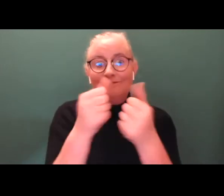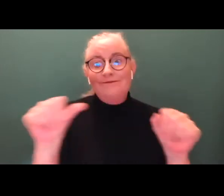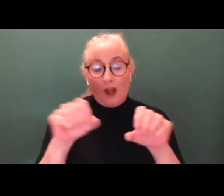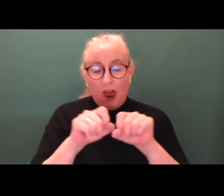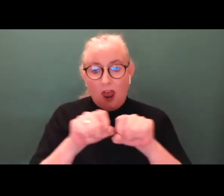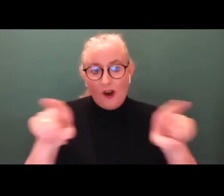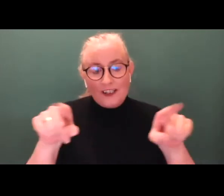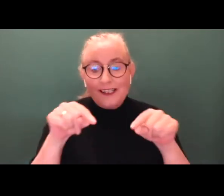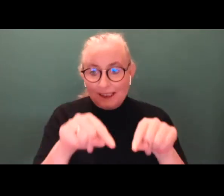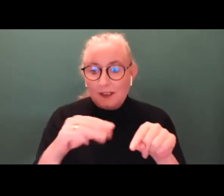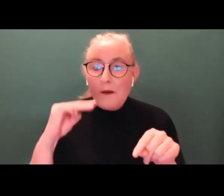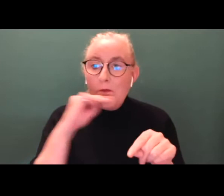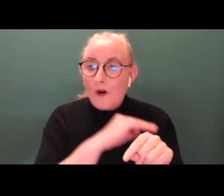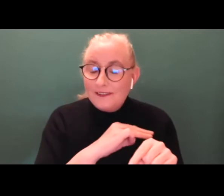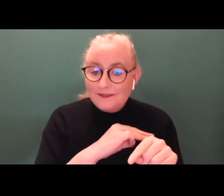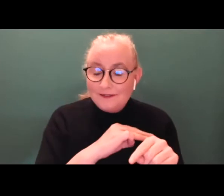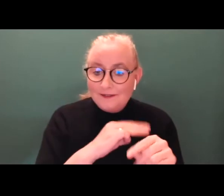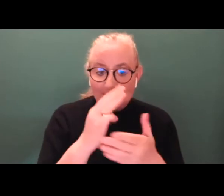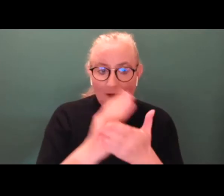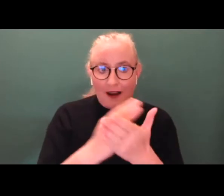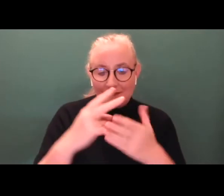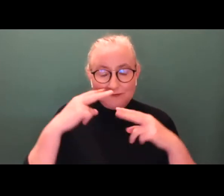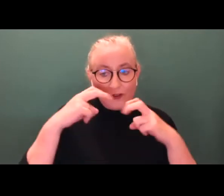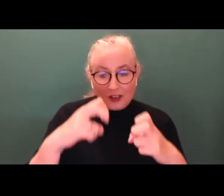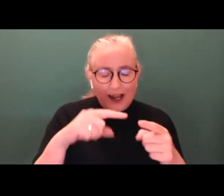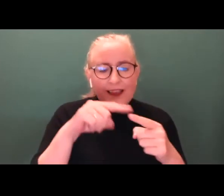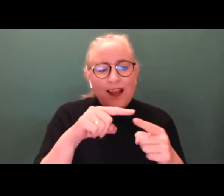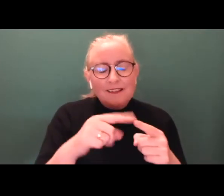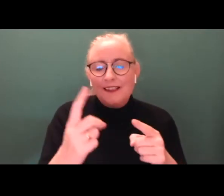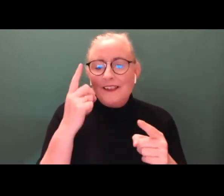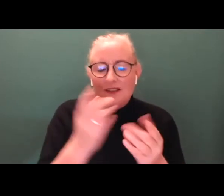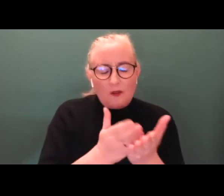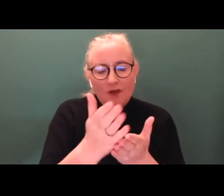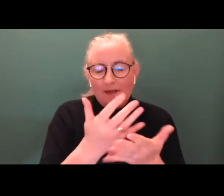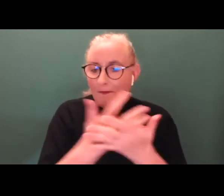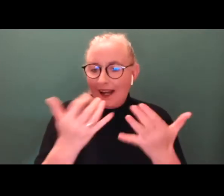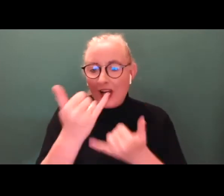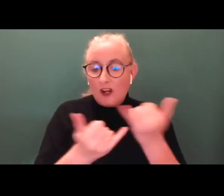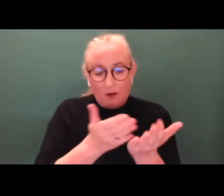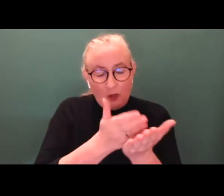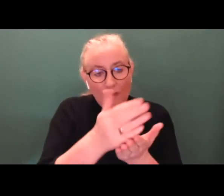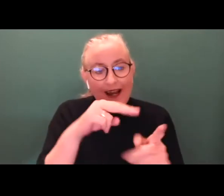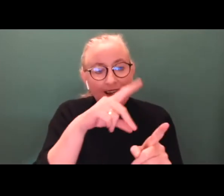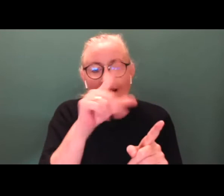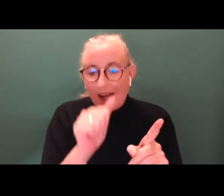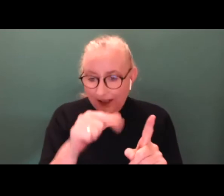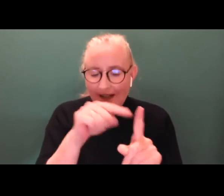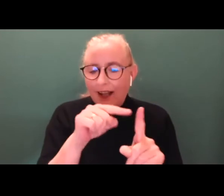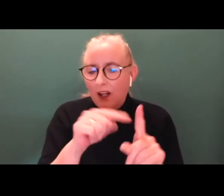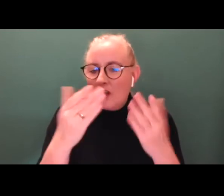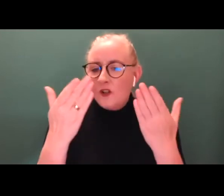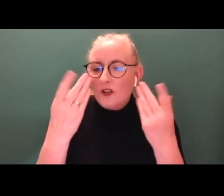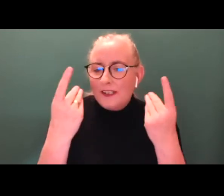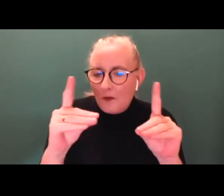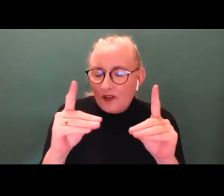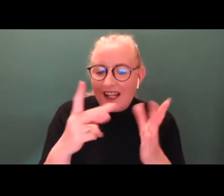hugely important piece of work, which was conducted over several years in the NDA, and which demonstrates the value